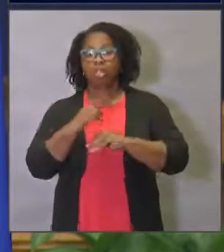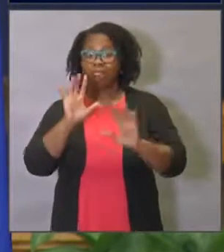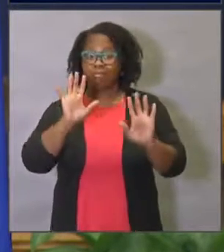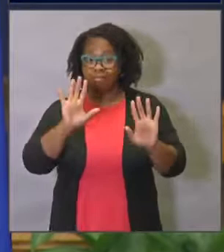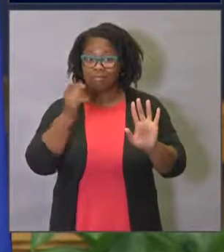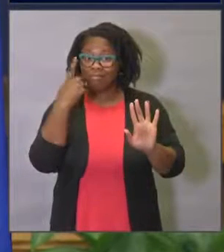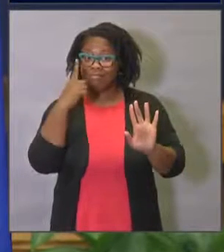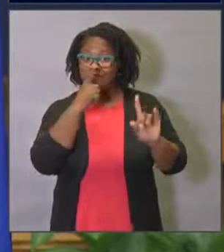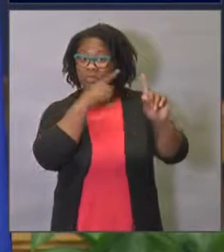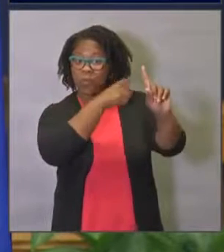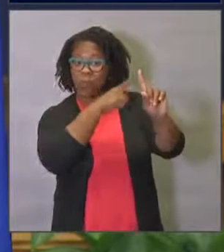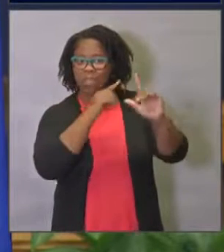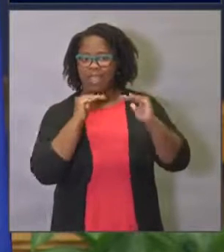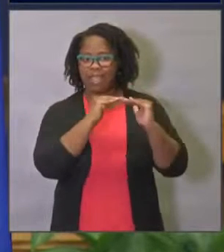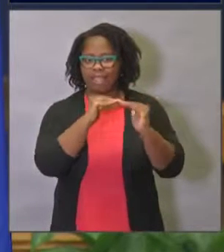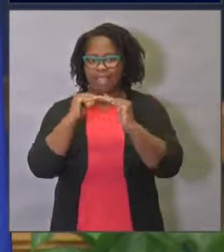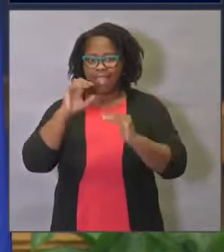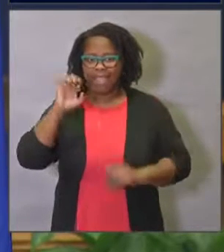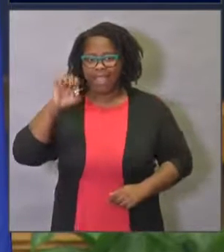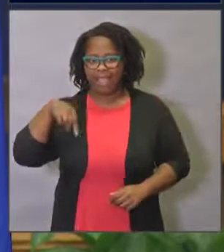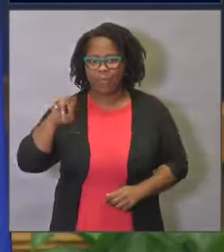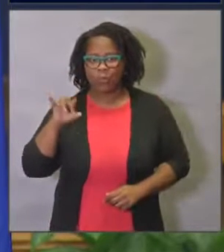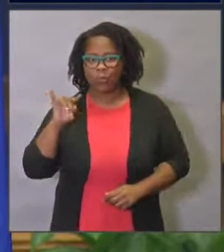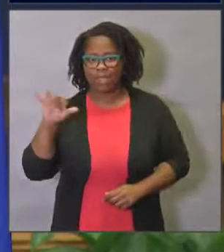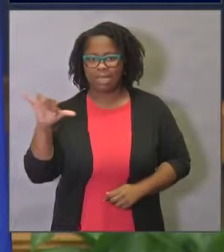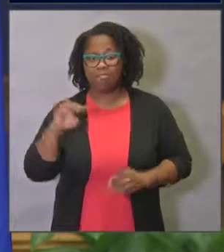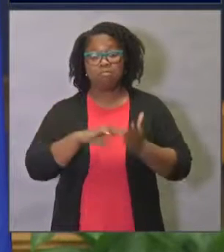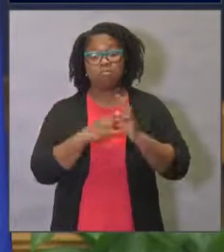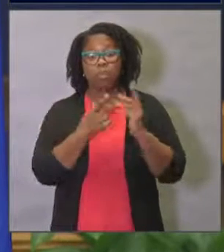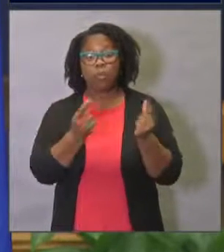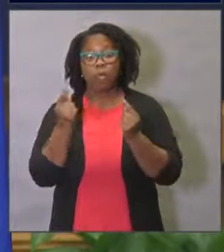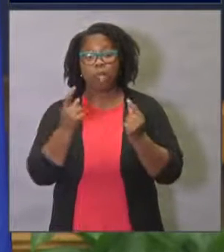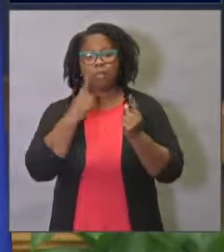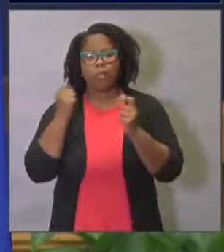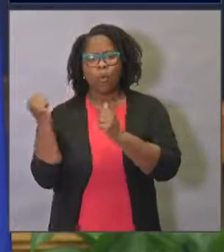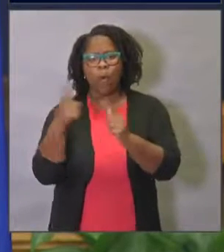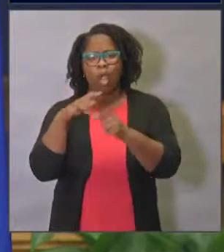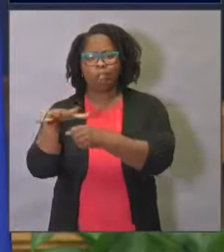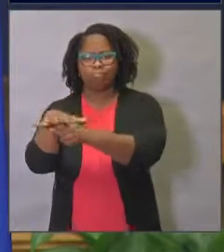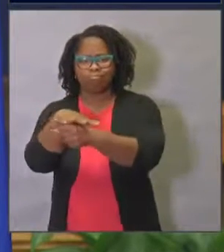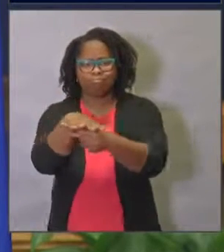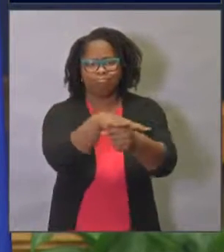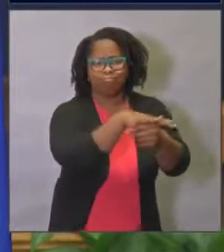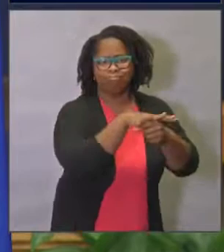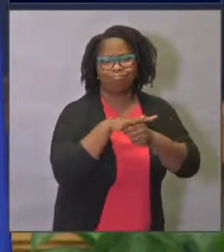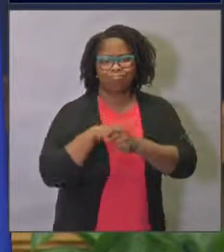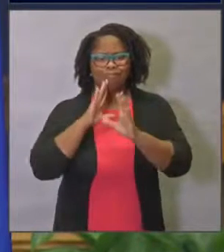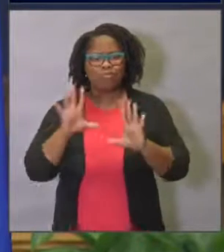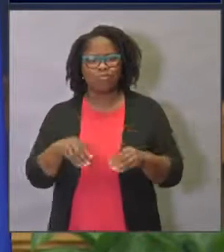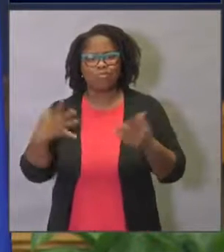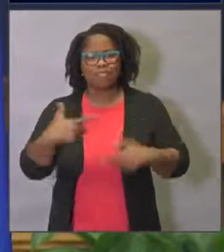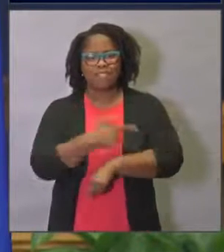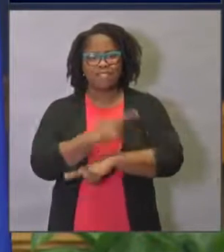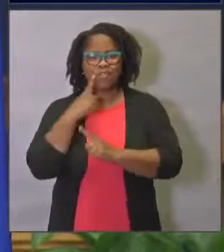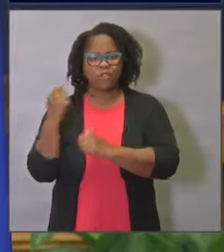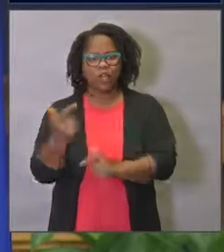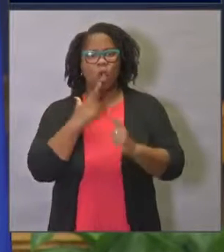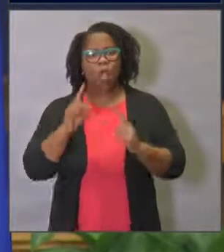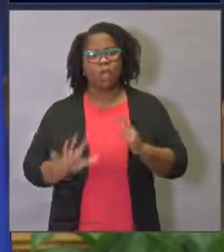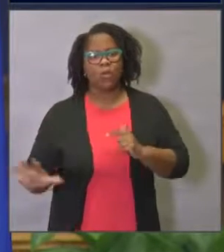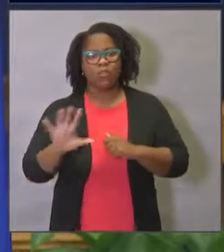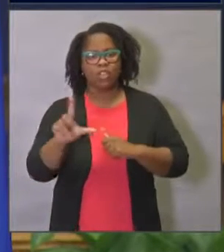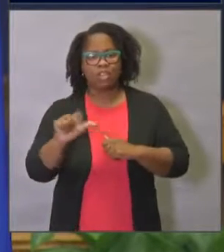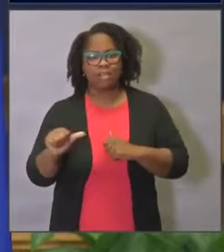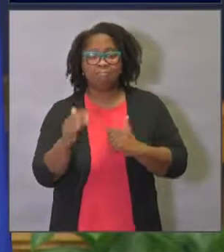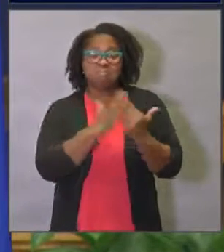We will ensure that vaccines are eventually available in every neighborhood and to all people in Los Angeles, regardless of race,